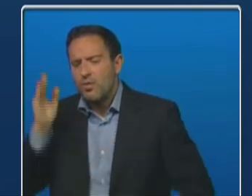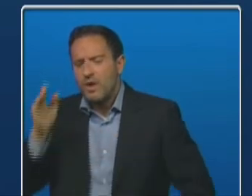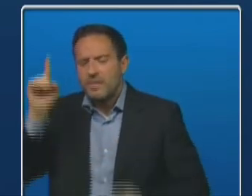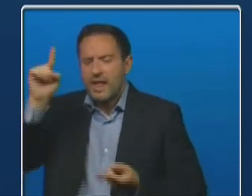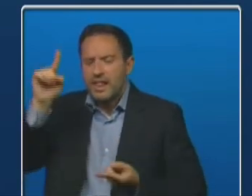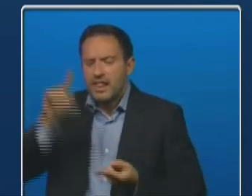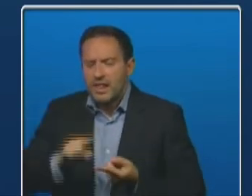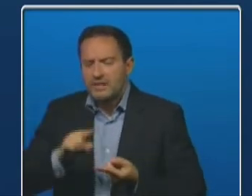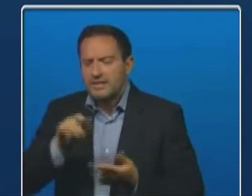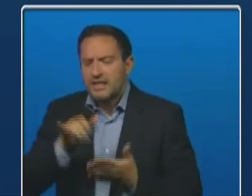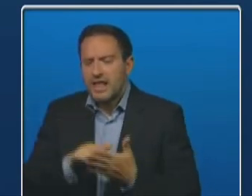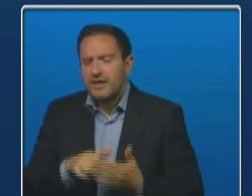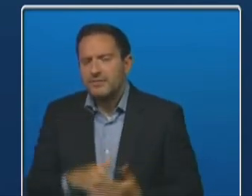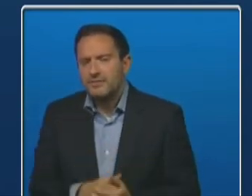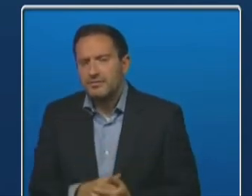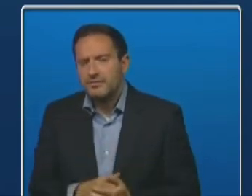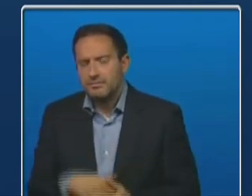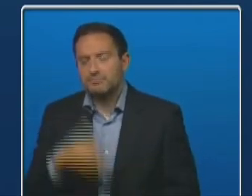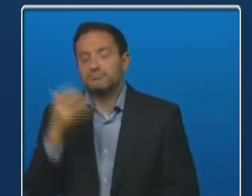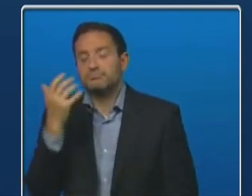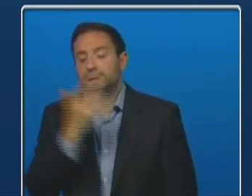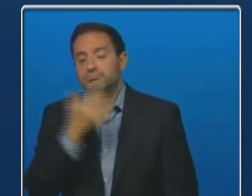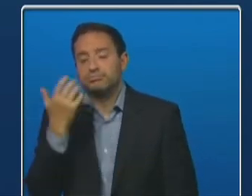So, wow.